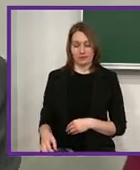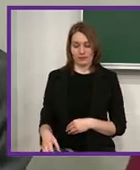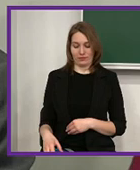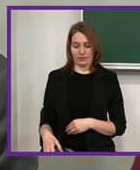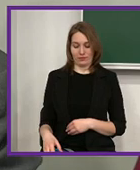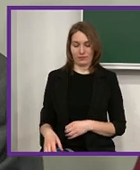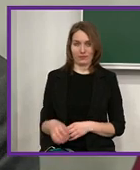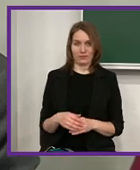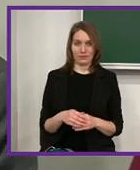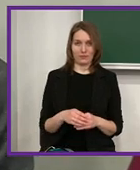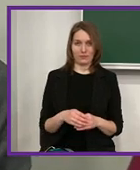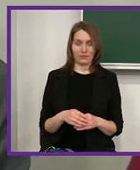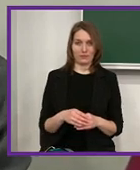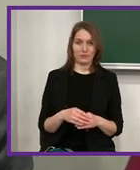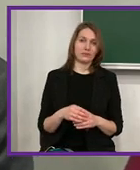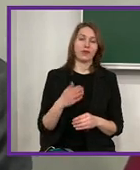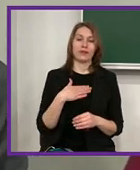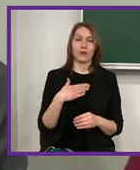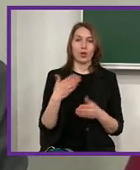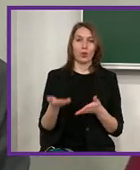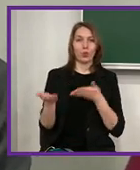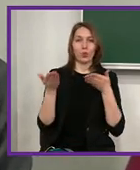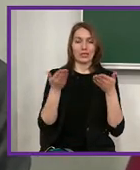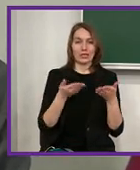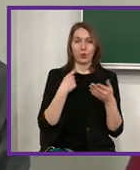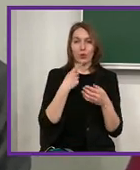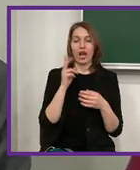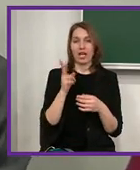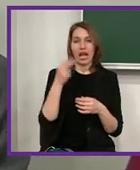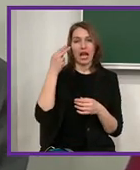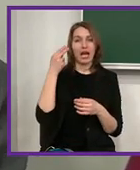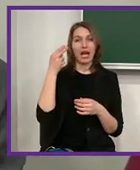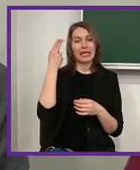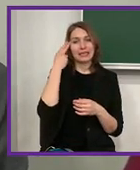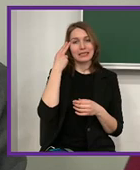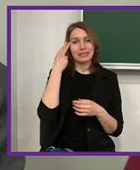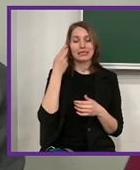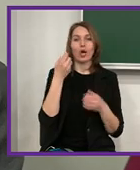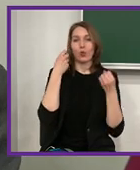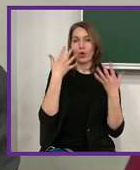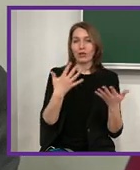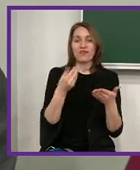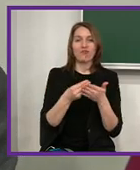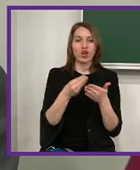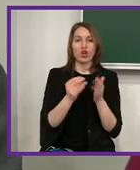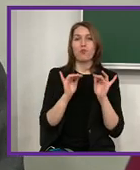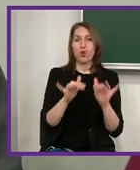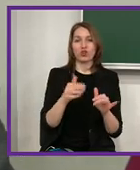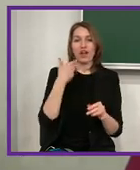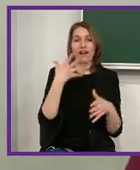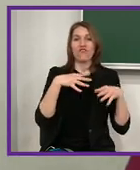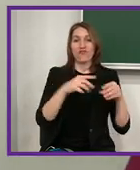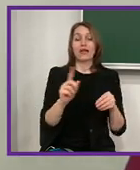identification and assessment process has been completed, what steps companies can take to prevent and mitigate harm. The easy